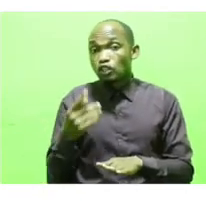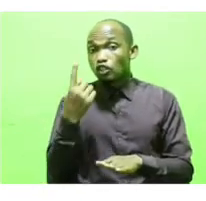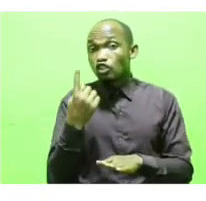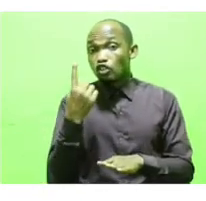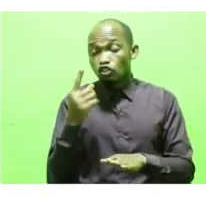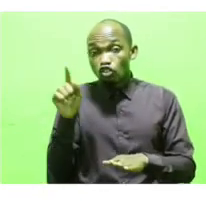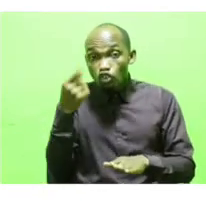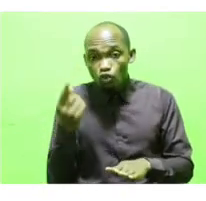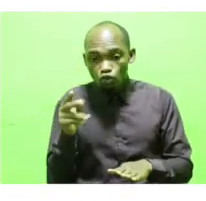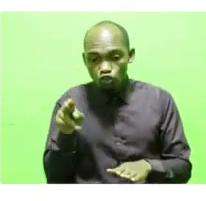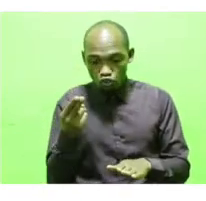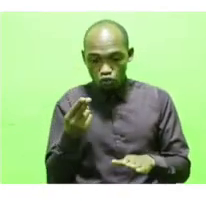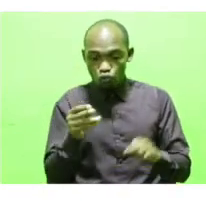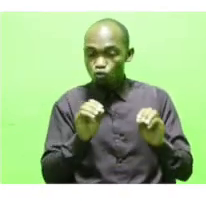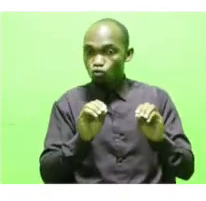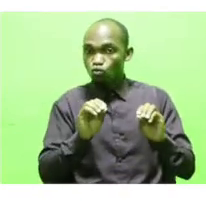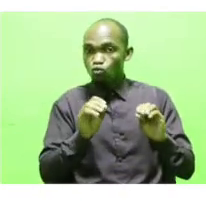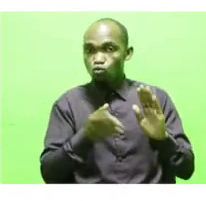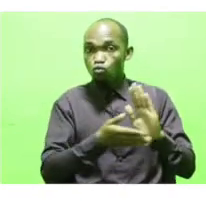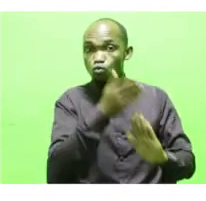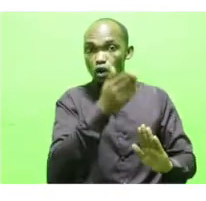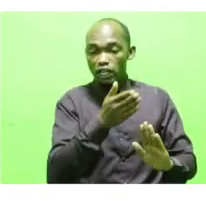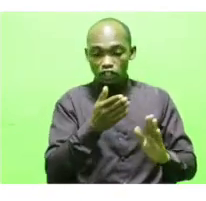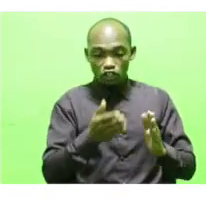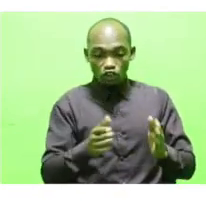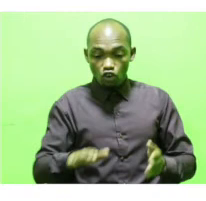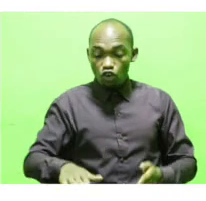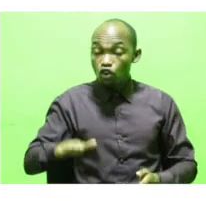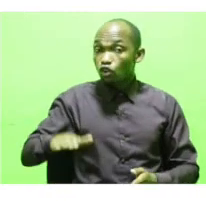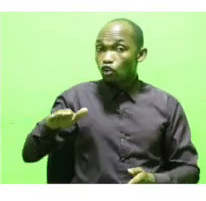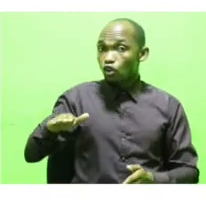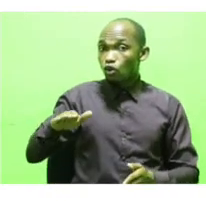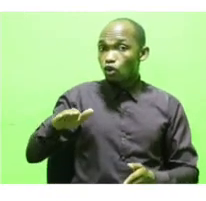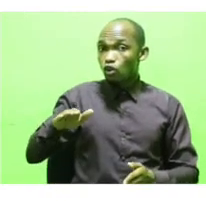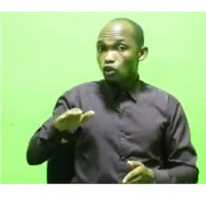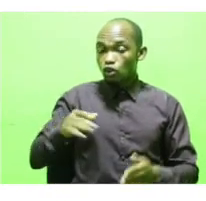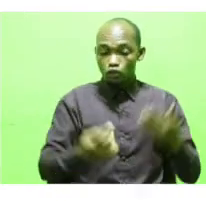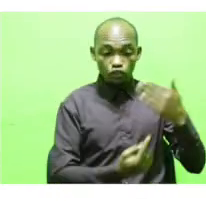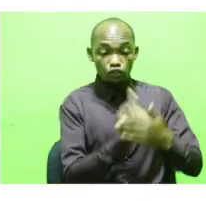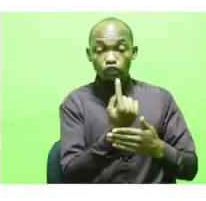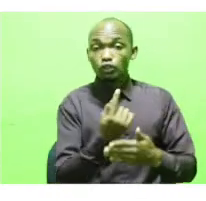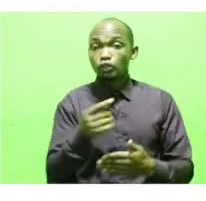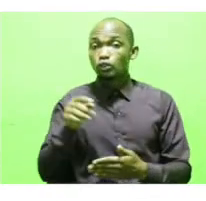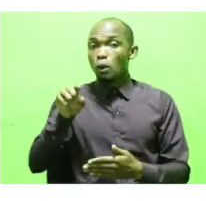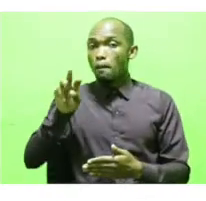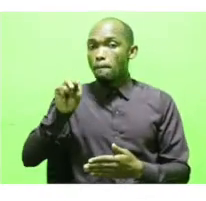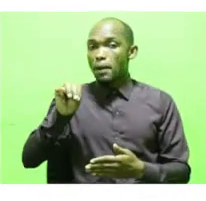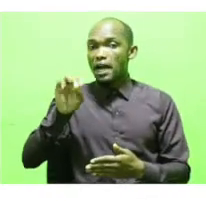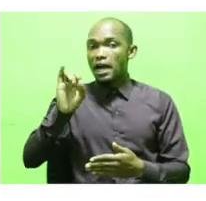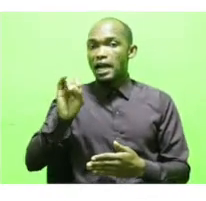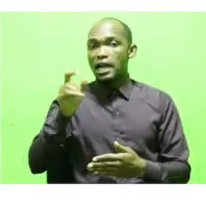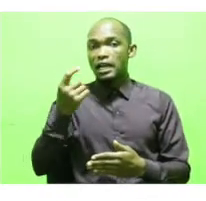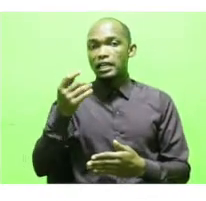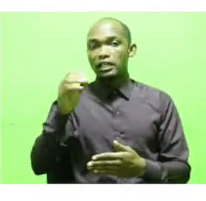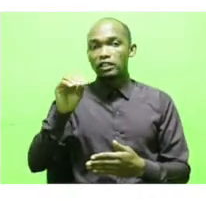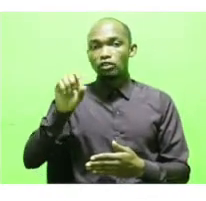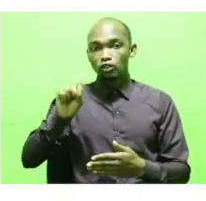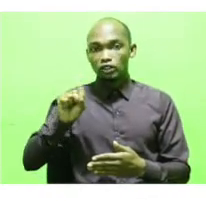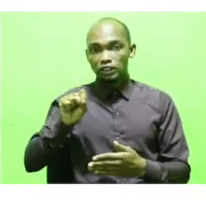can grow due to mitosis. So due to mitosis,